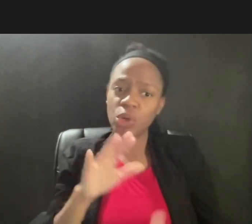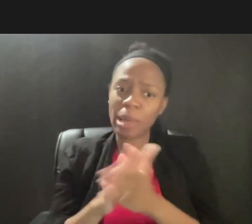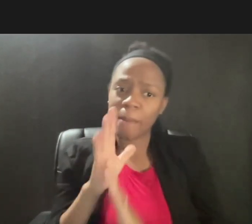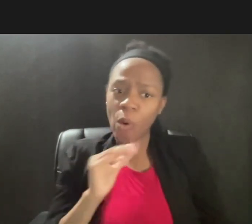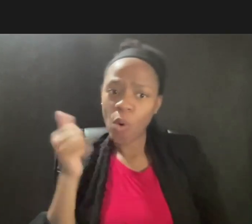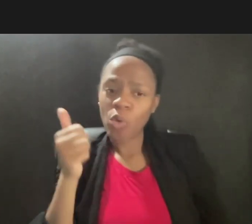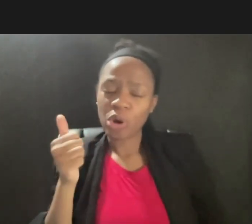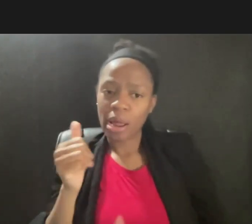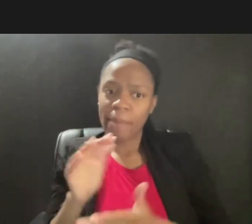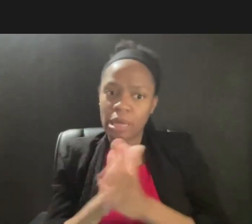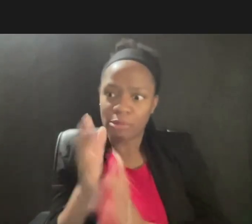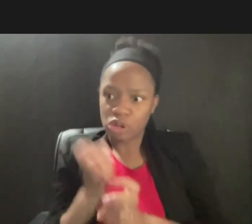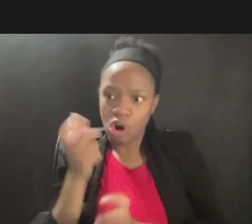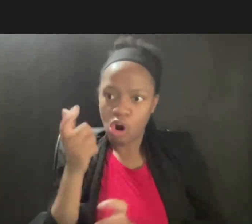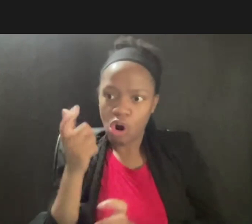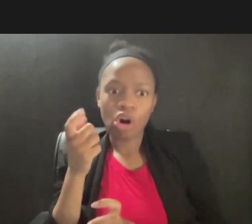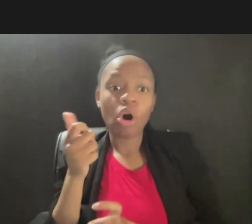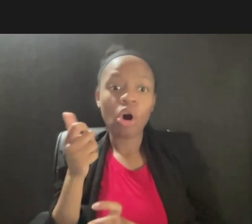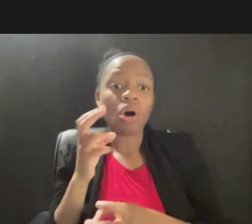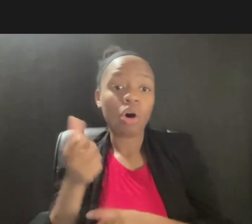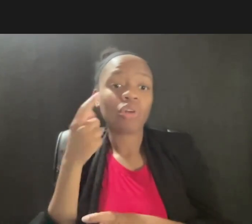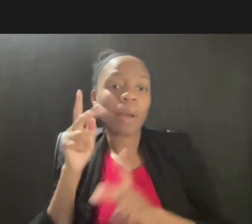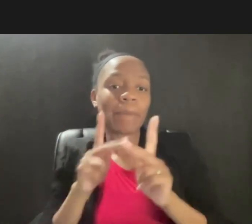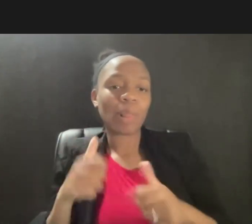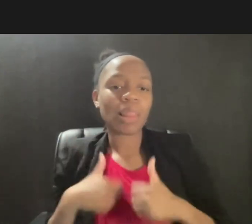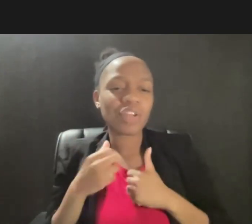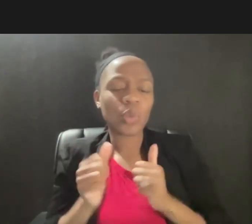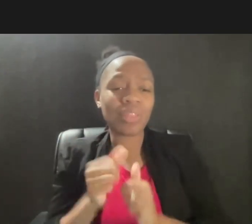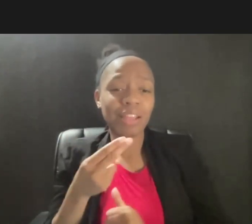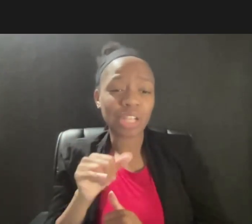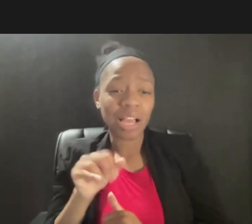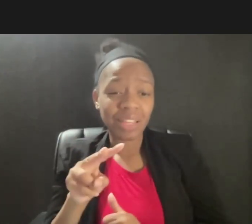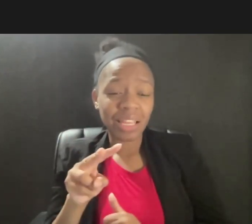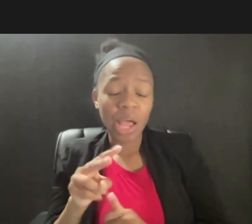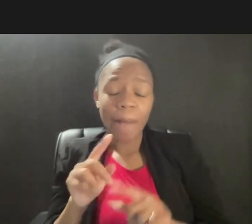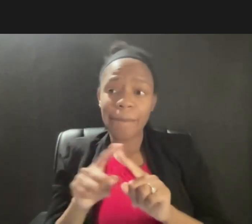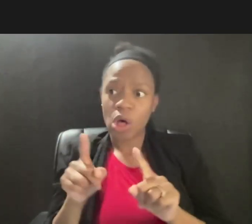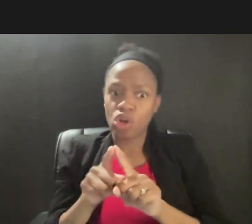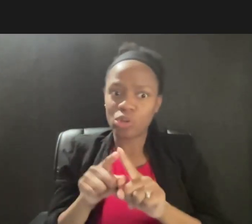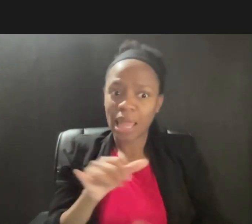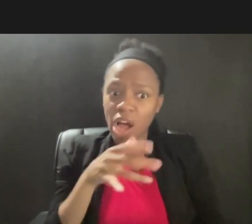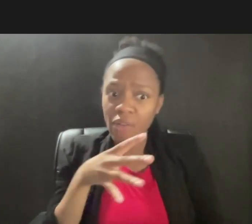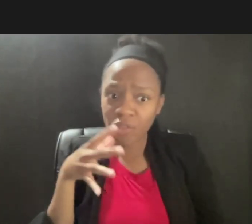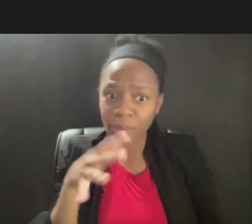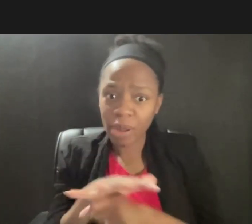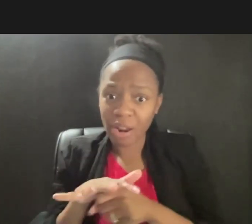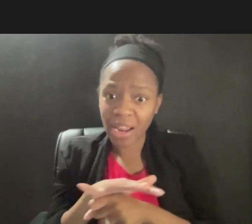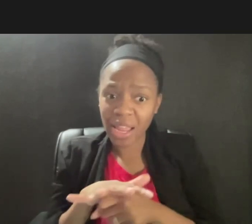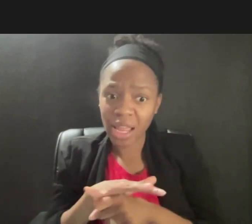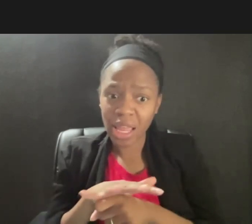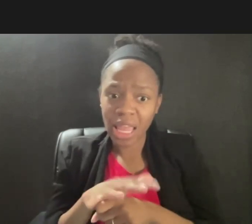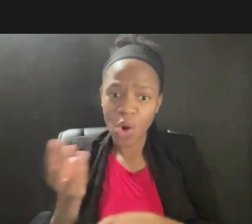living with HIV. Well, not only that, in a rural area, it's like Southern Appalachia, especially here in Western North